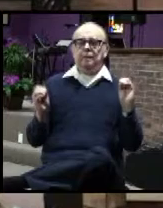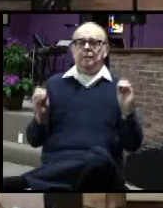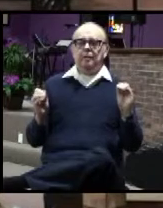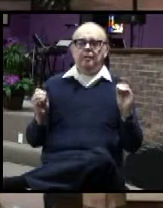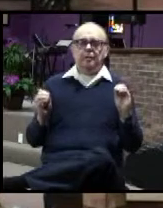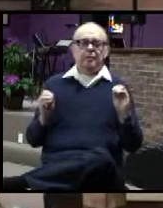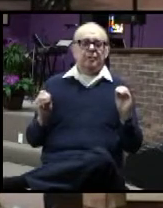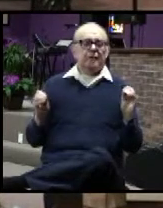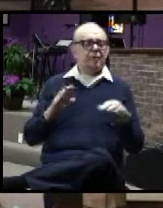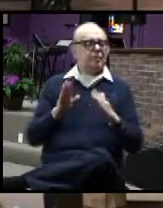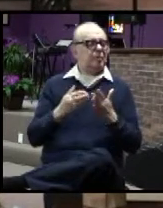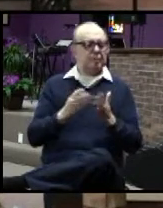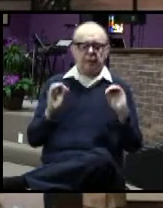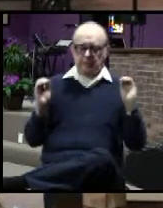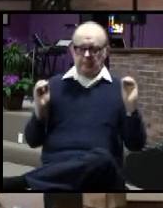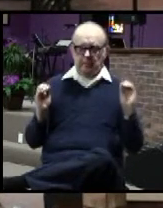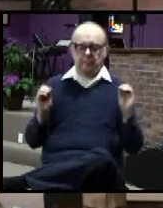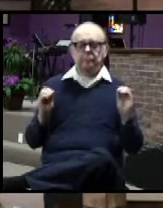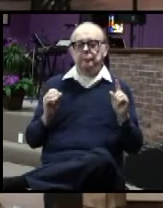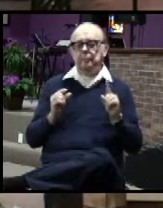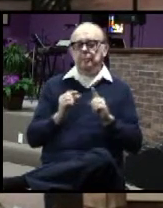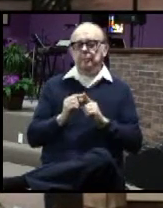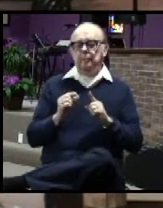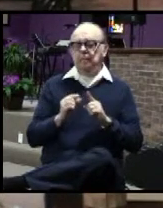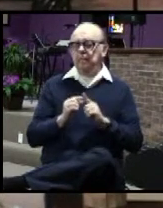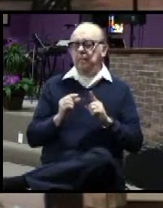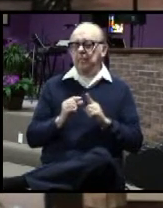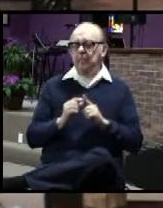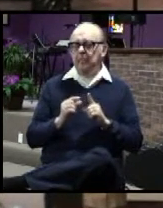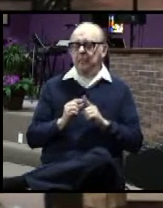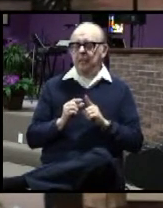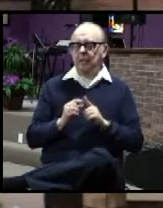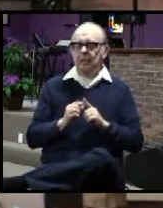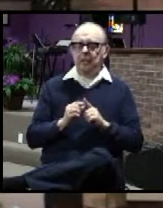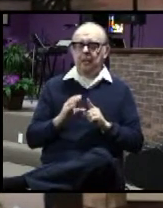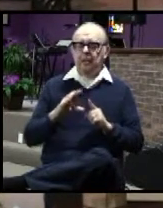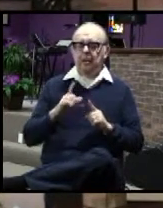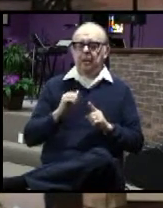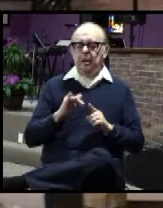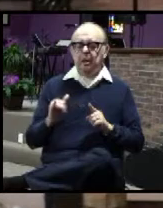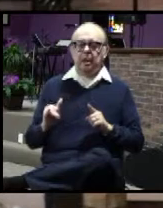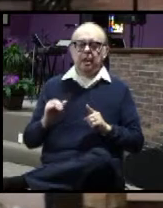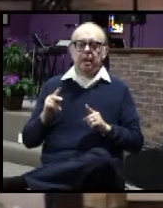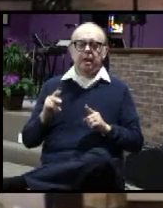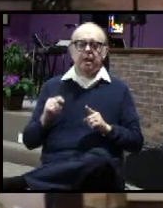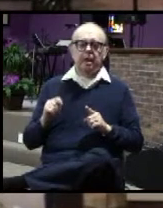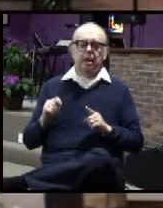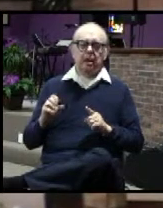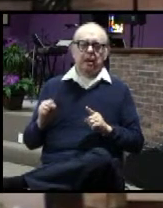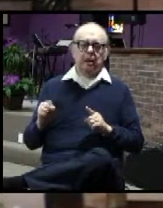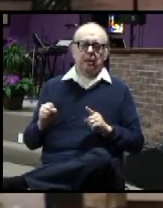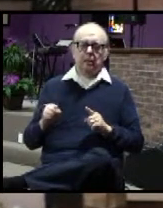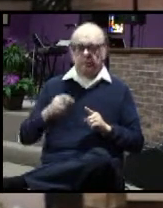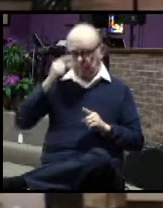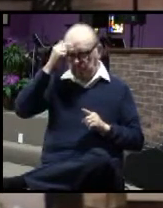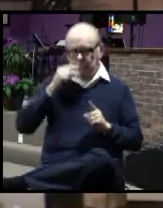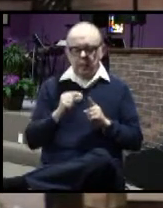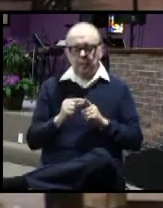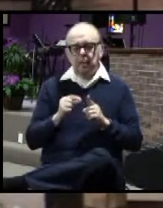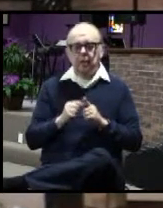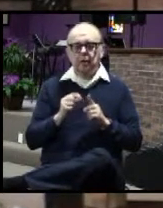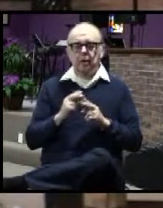Nothing at all. The word for cracked clay pots is the Greek word that is